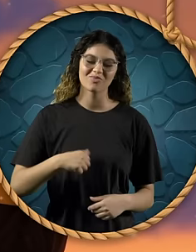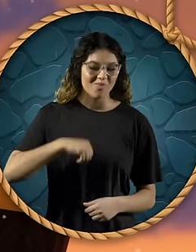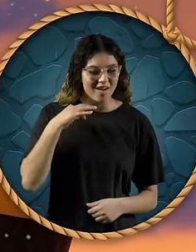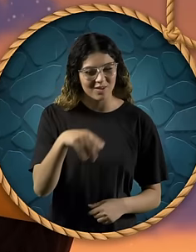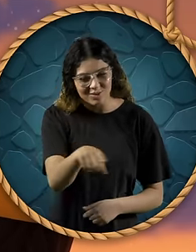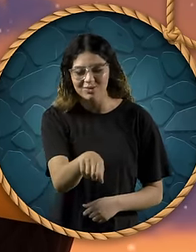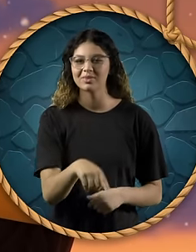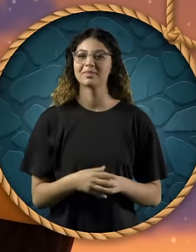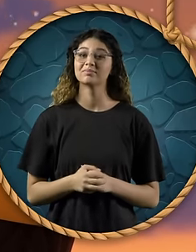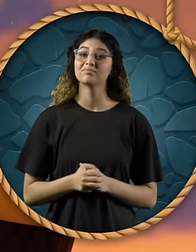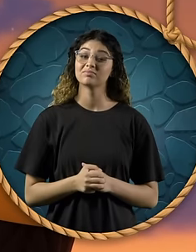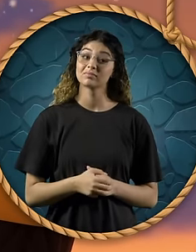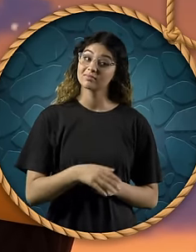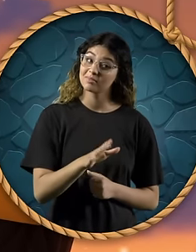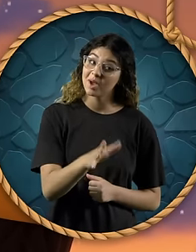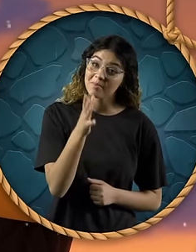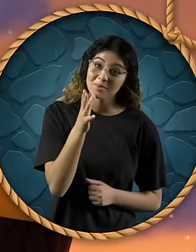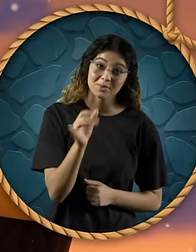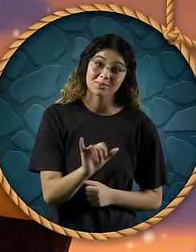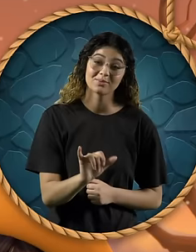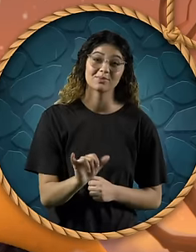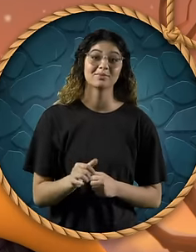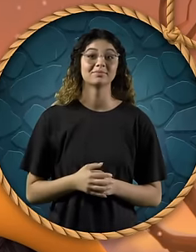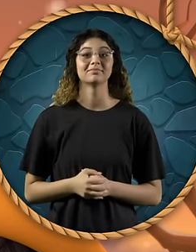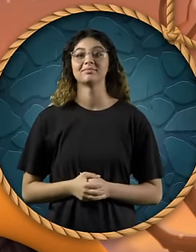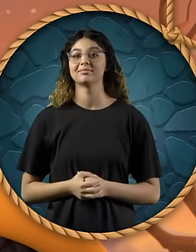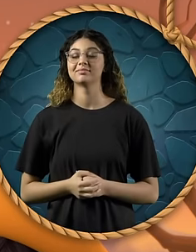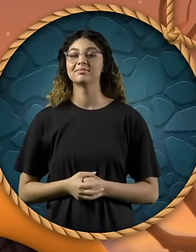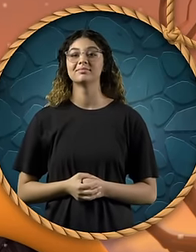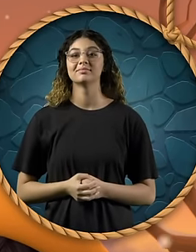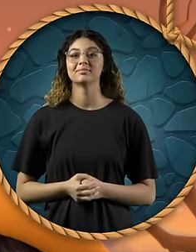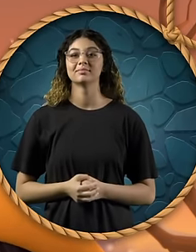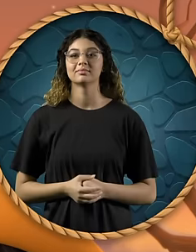are so proud of you, Luna. And so is your mama.